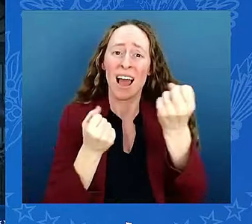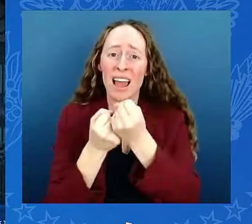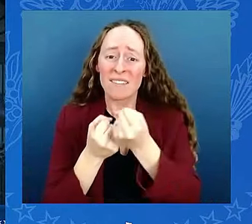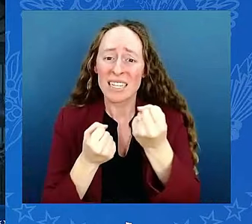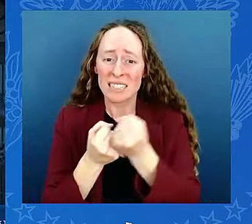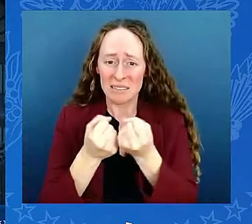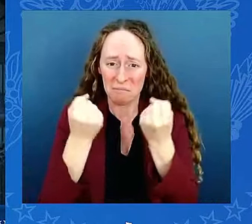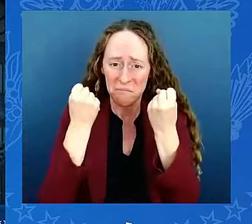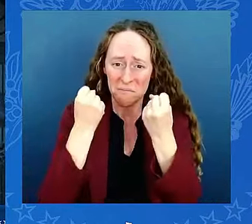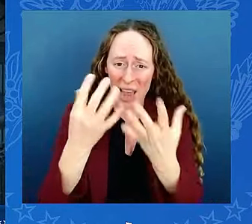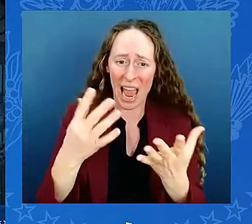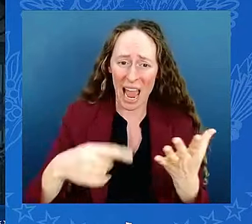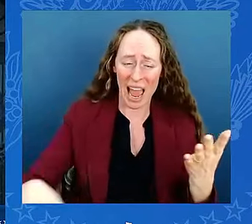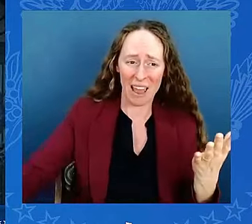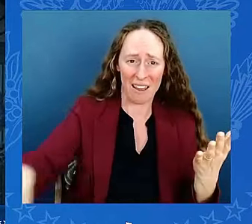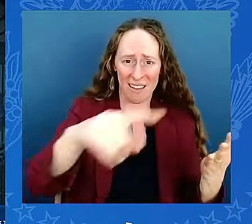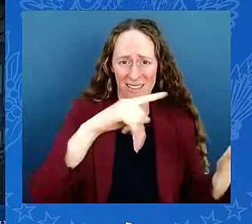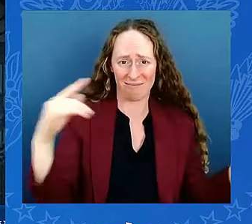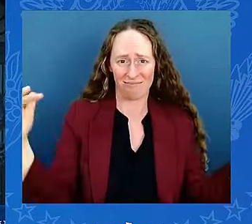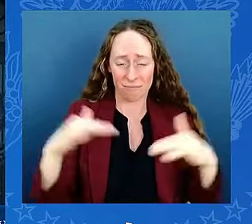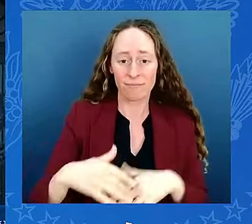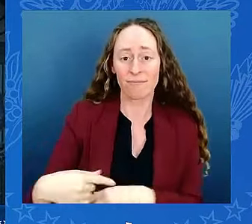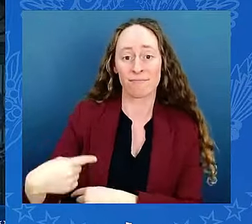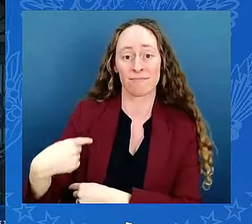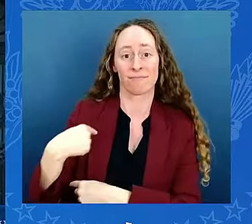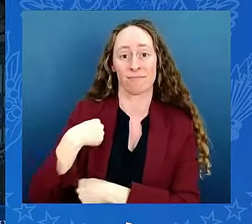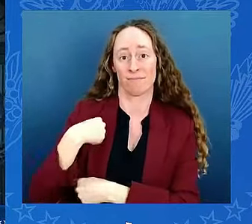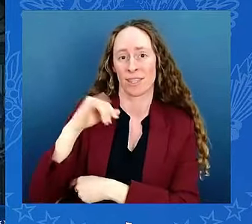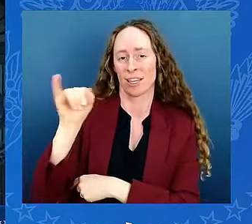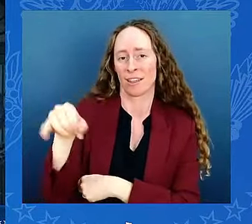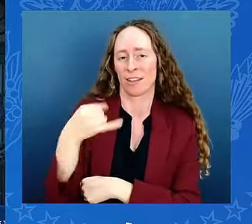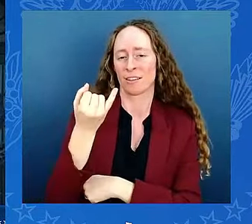of the first ever White House Gender Policy Council.